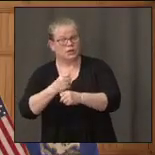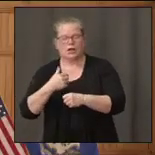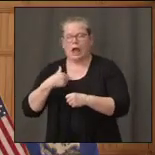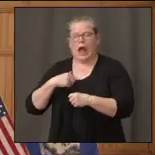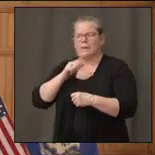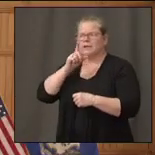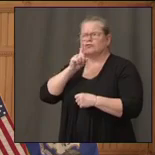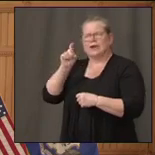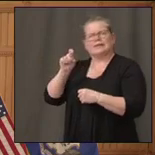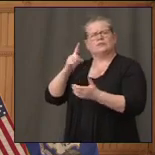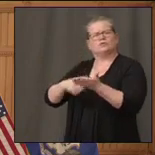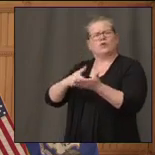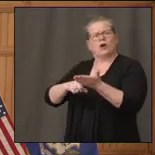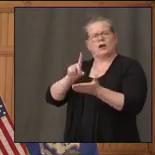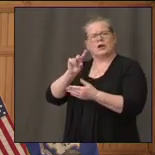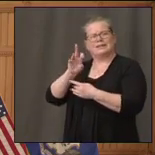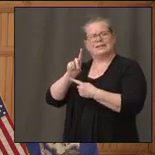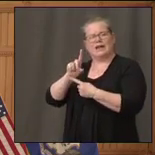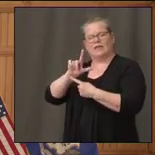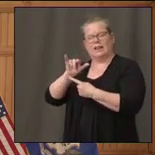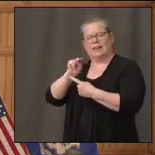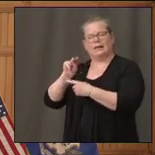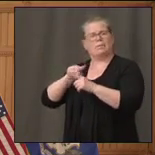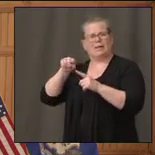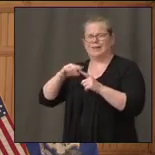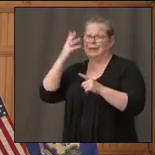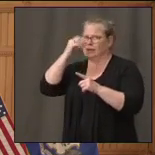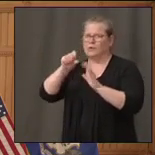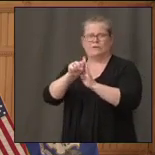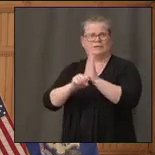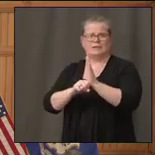thank you. The Day of New London.